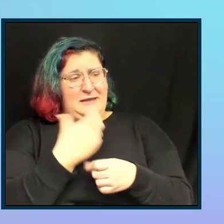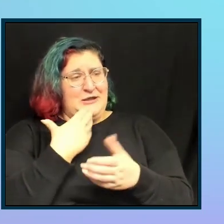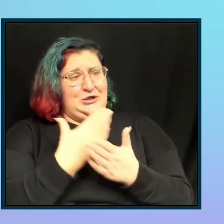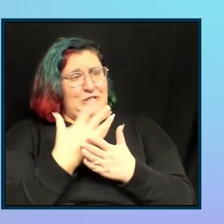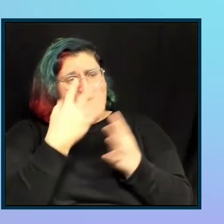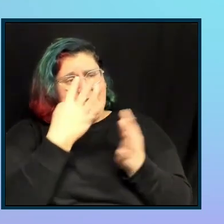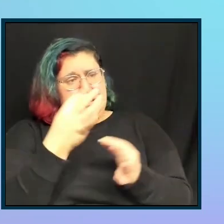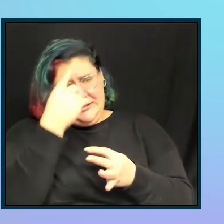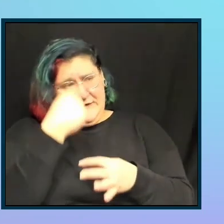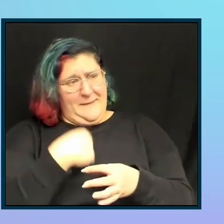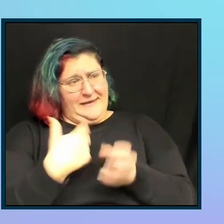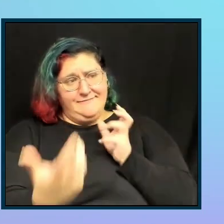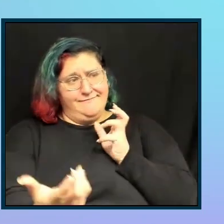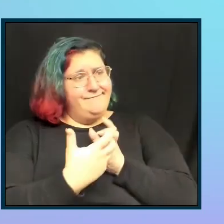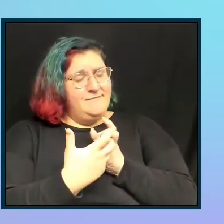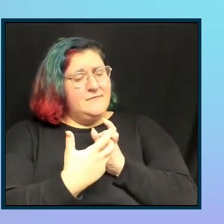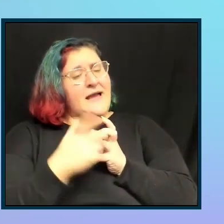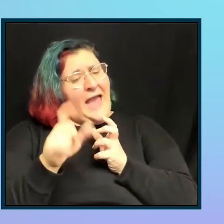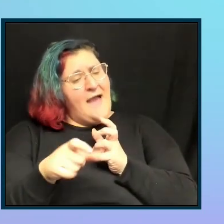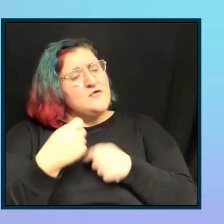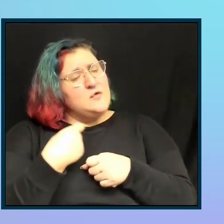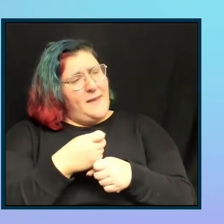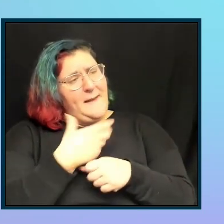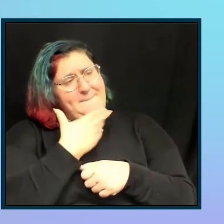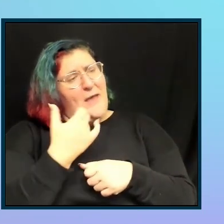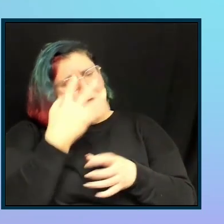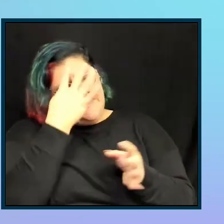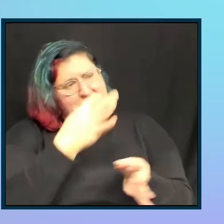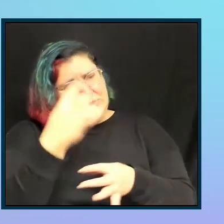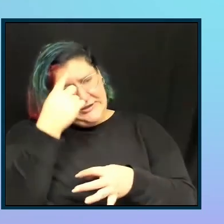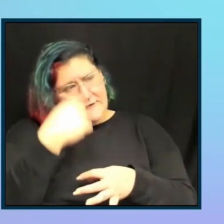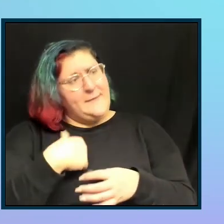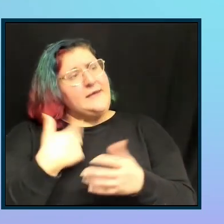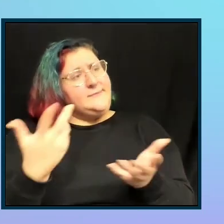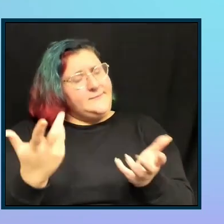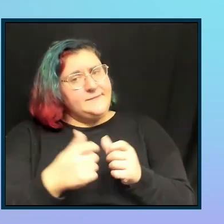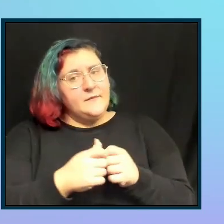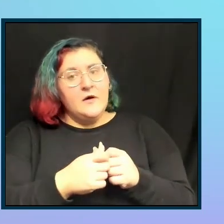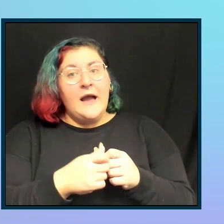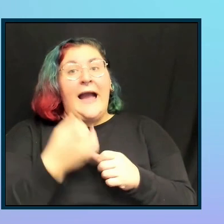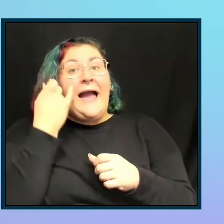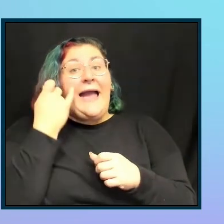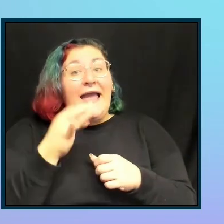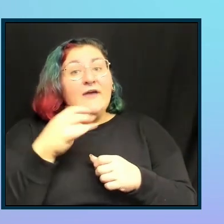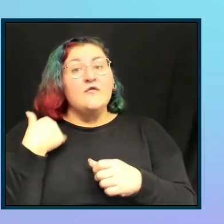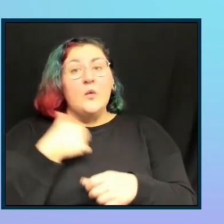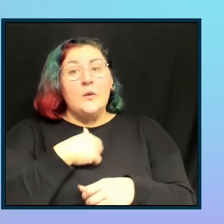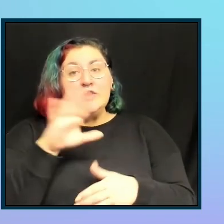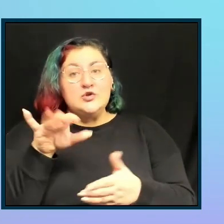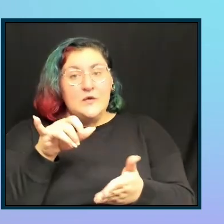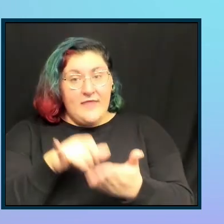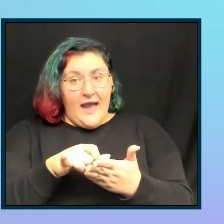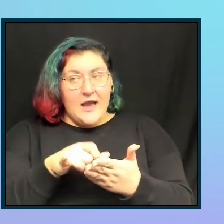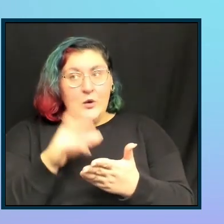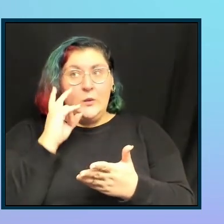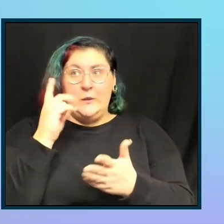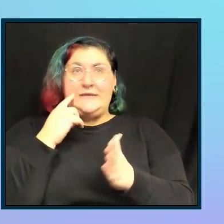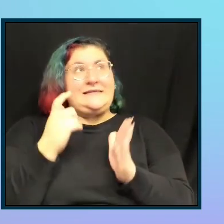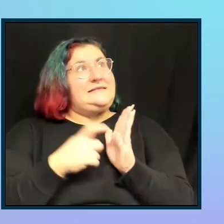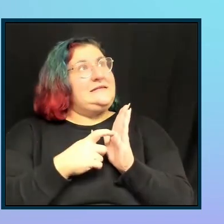better decisions. Only when we do this outreach and when we do this advocacy will we start to see the change that we want to see.